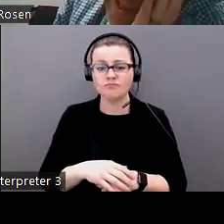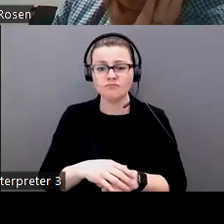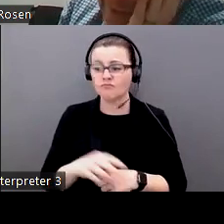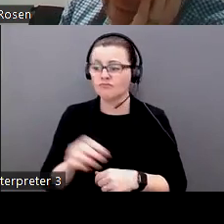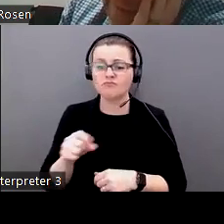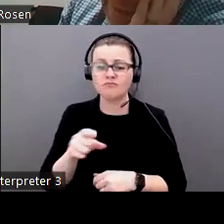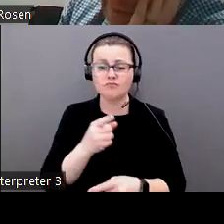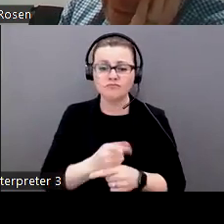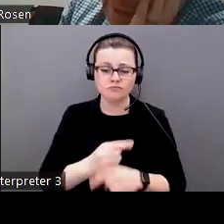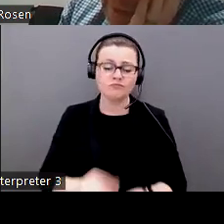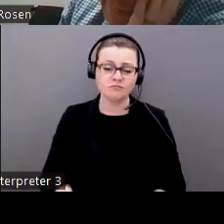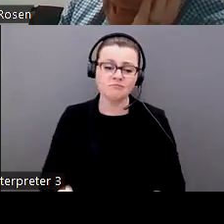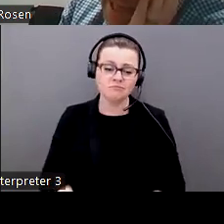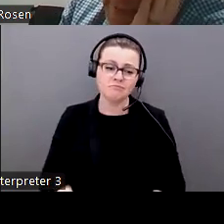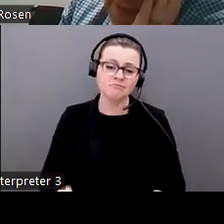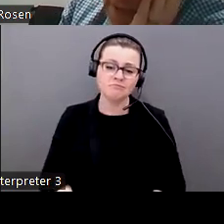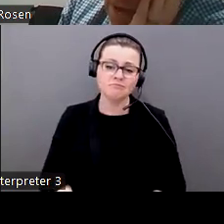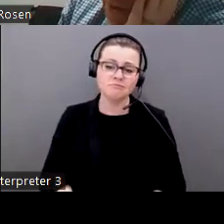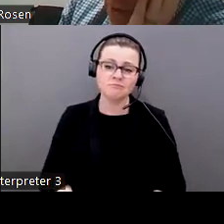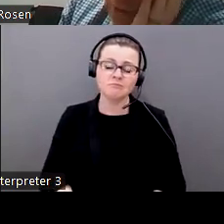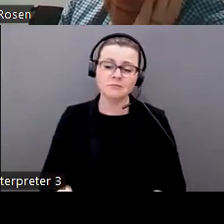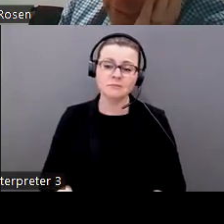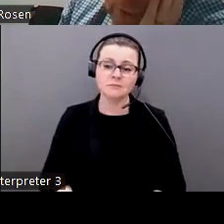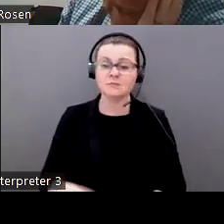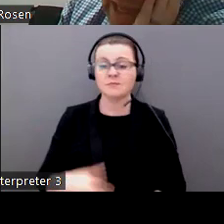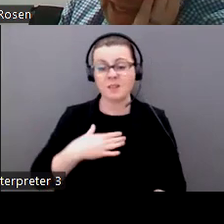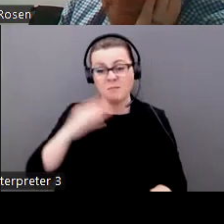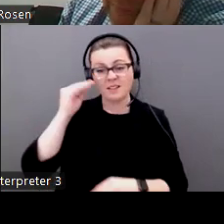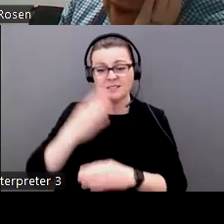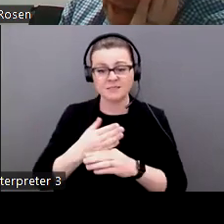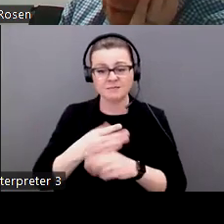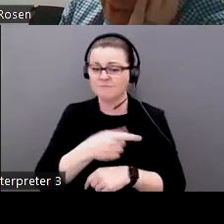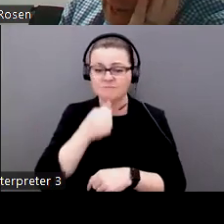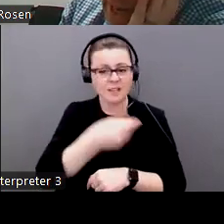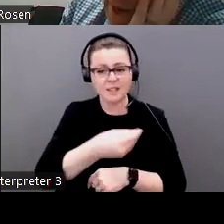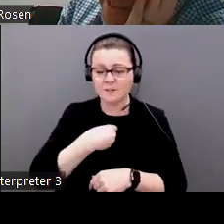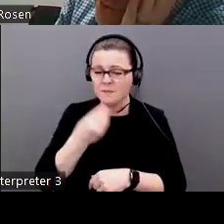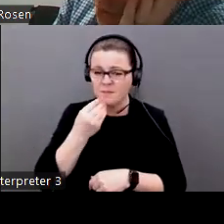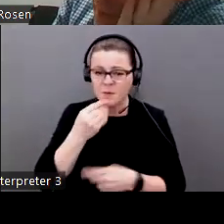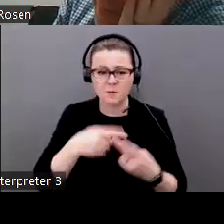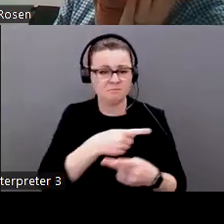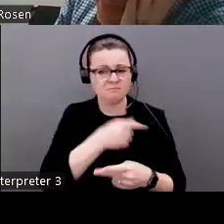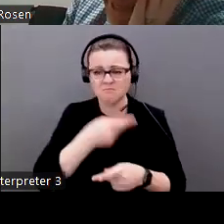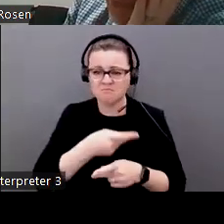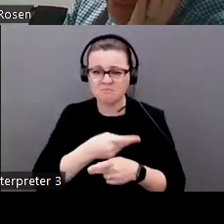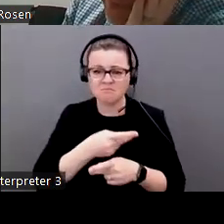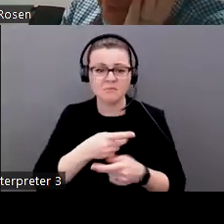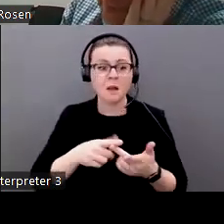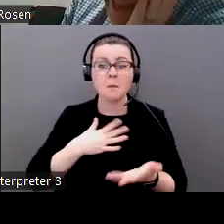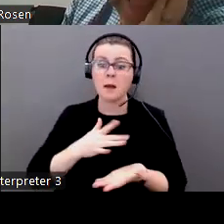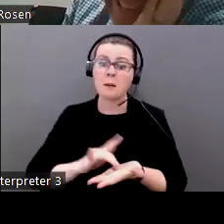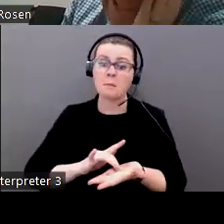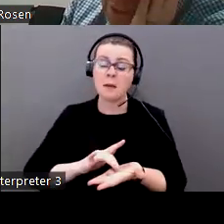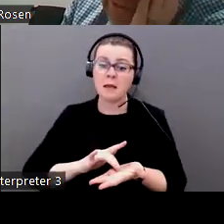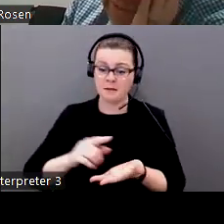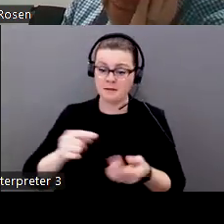My son has been withholding food. He isn't providing good care, and he stole my pain medication,